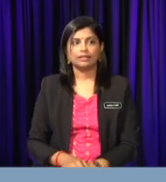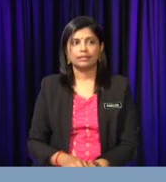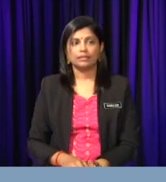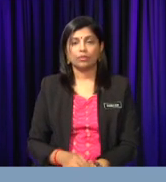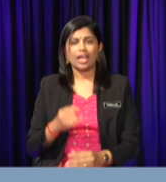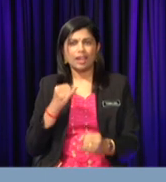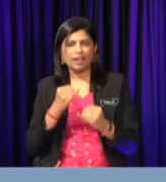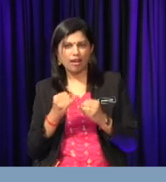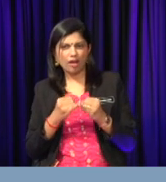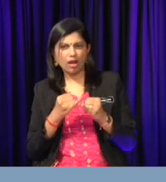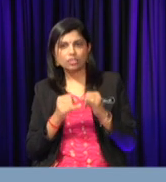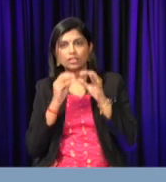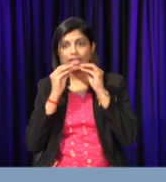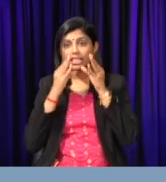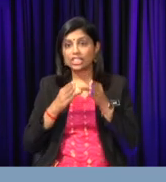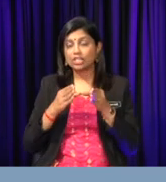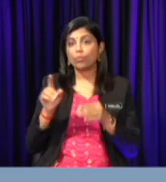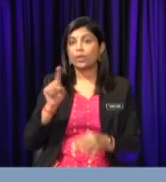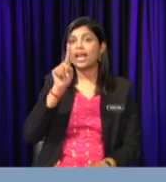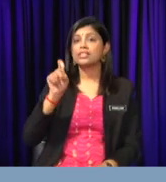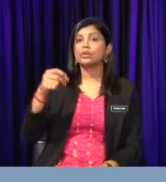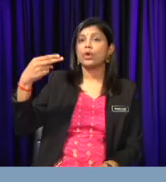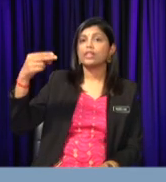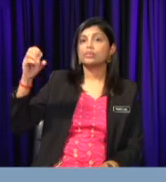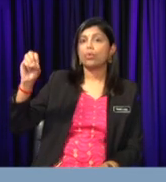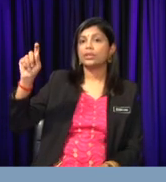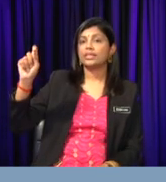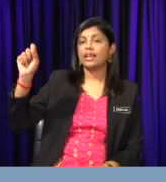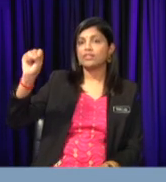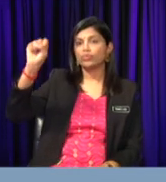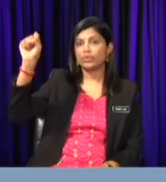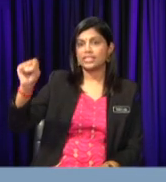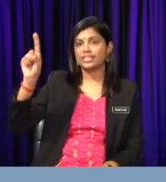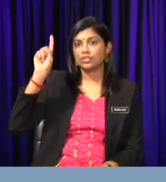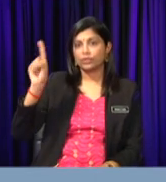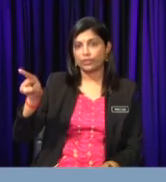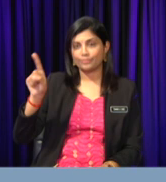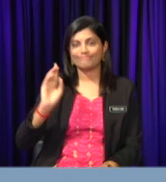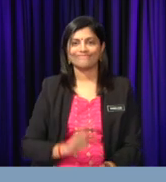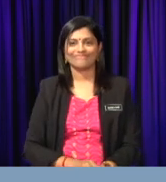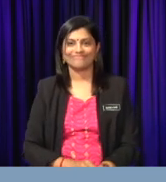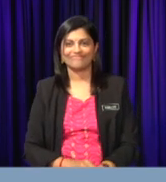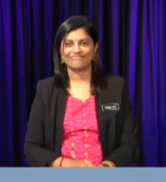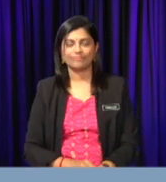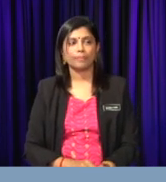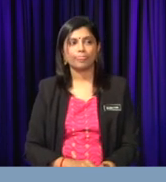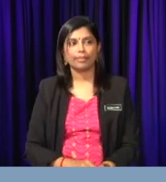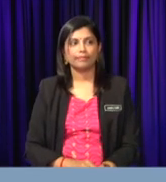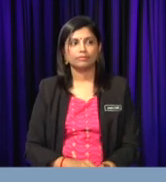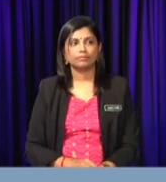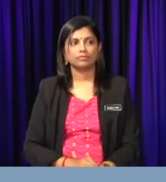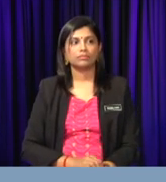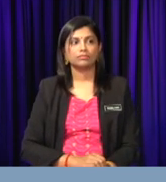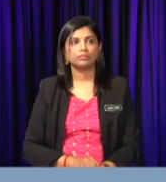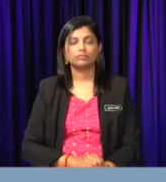thinking skill questions that's related to the topic that you have talked about. Okay? All right. So let's take a look